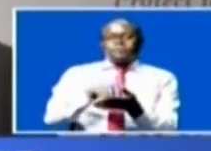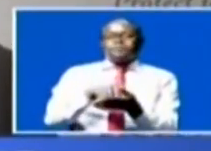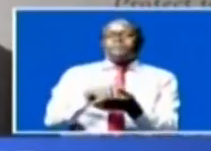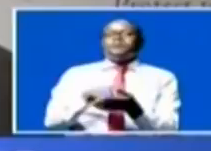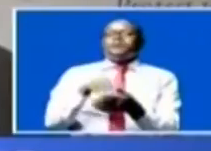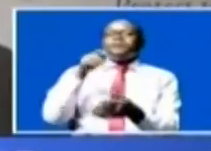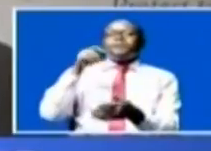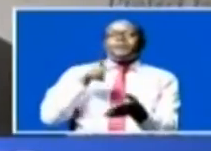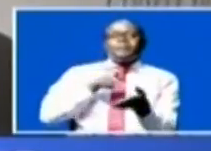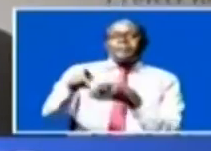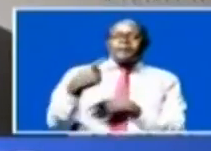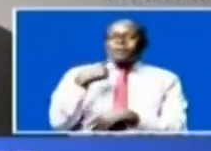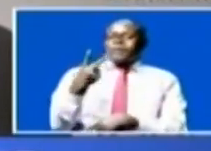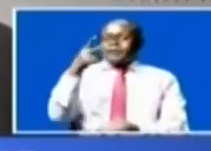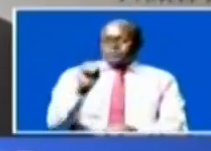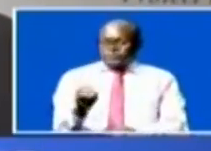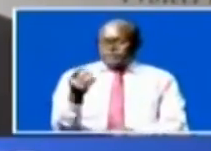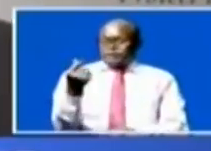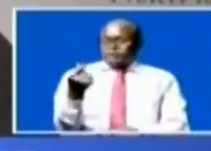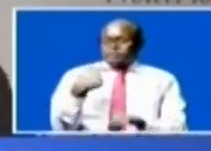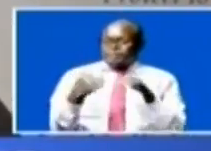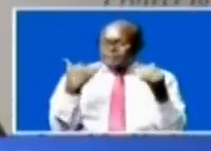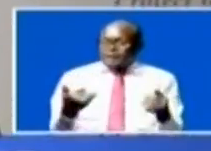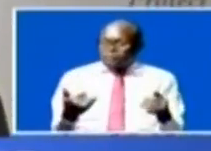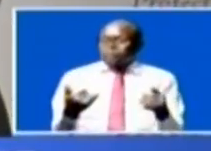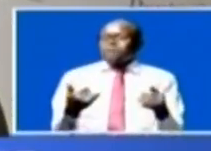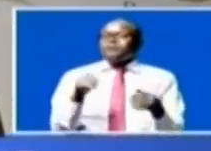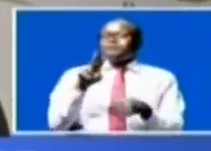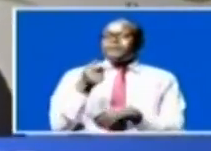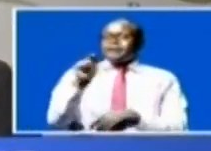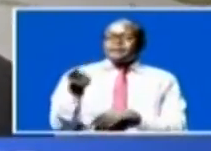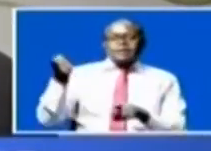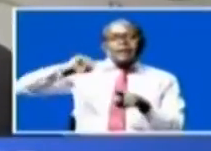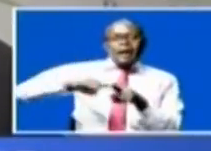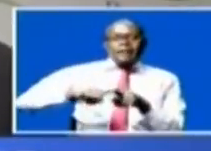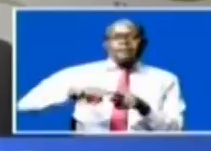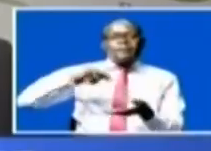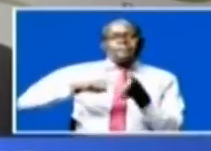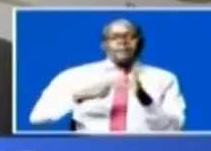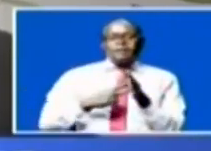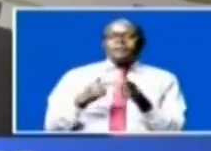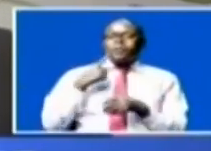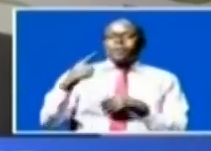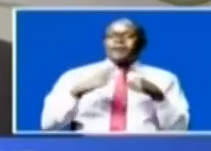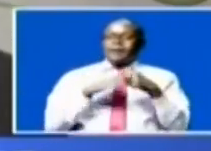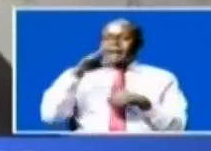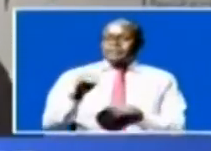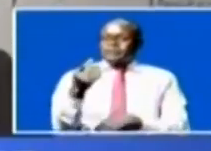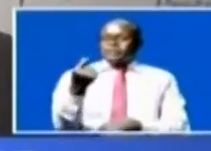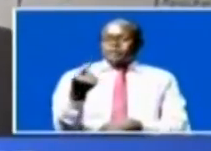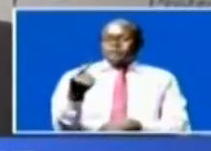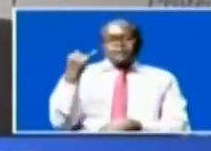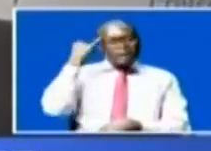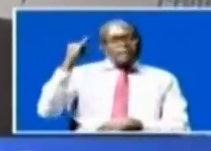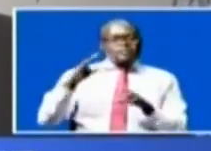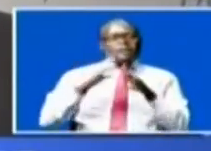farmer around 120 shillings. But now with the imposition of VAT, it comes to around 190 shillings. So you can imagine a big